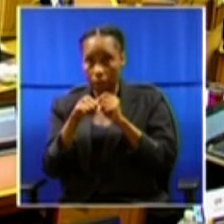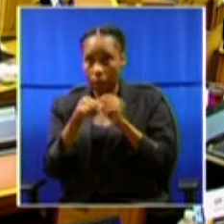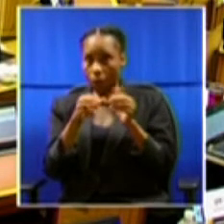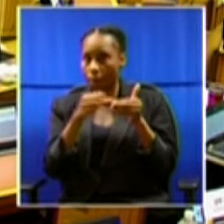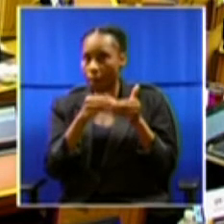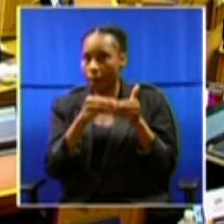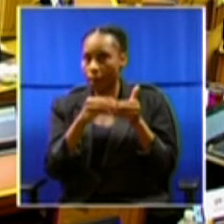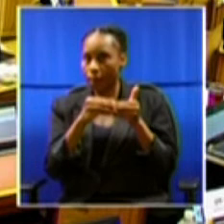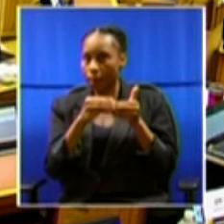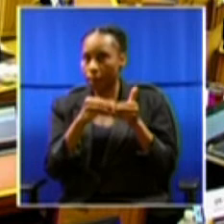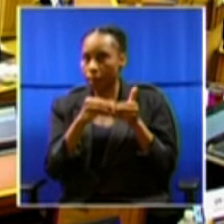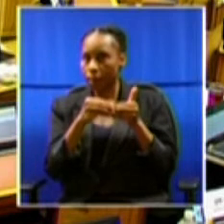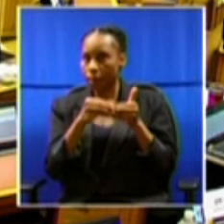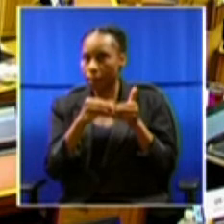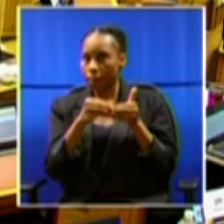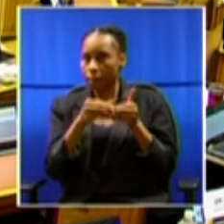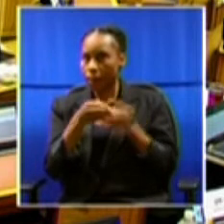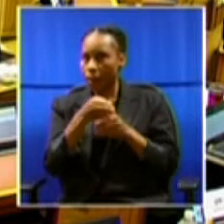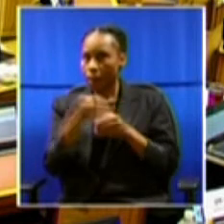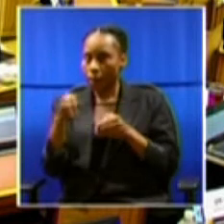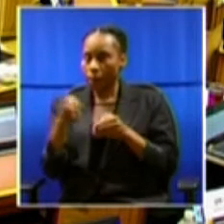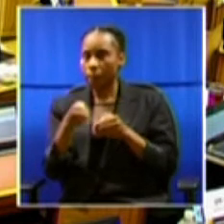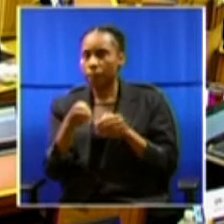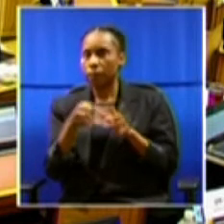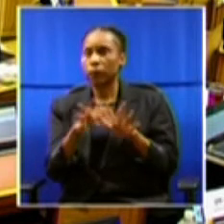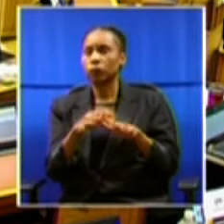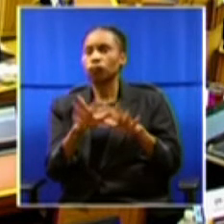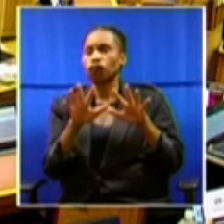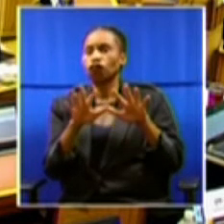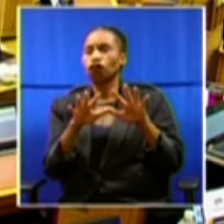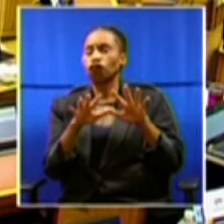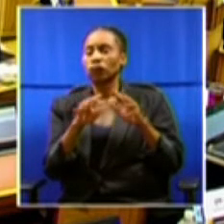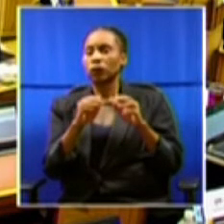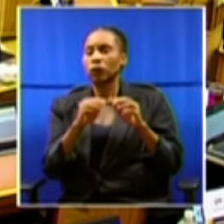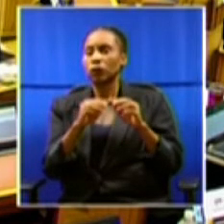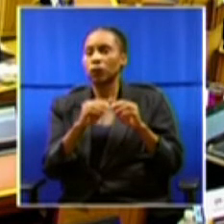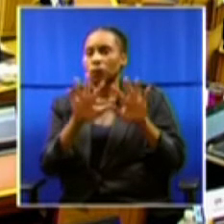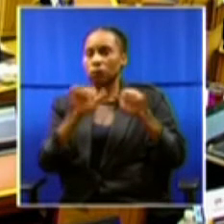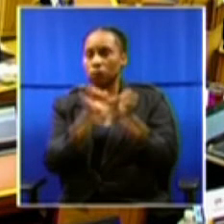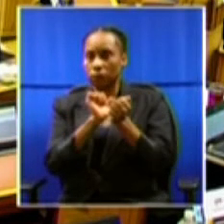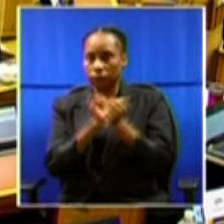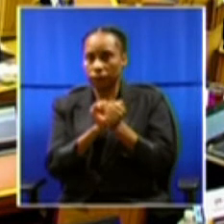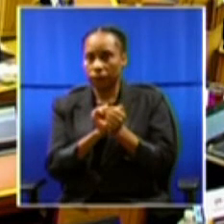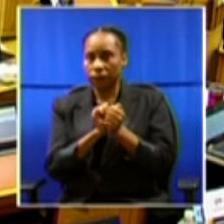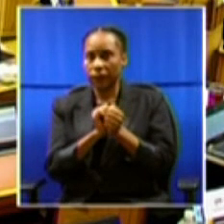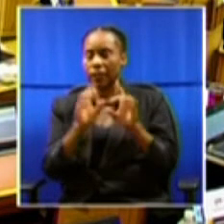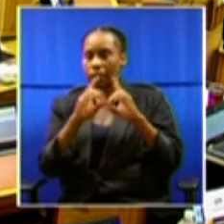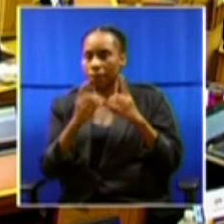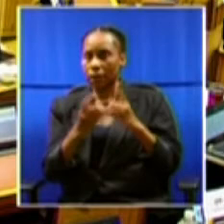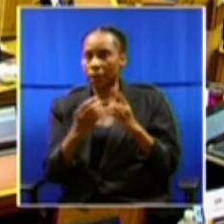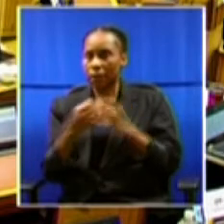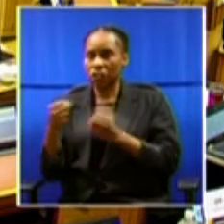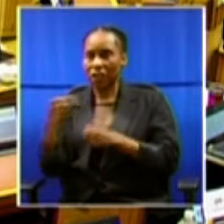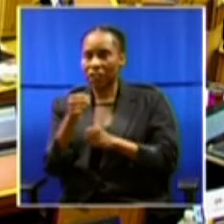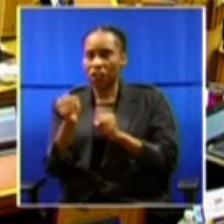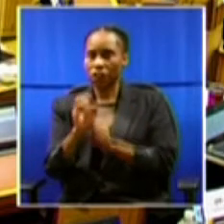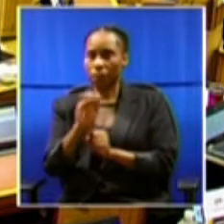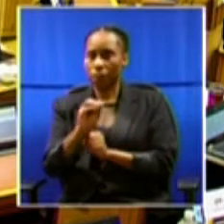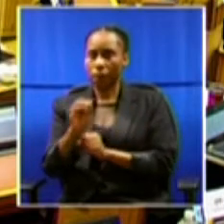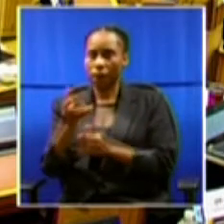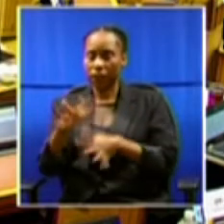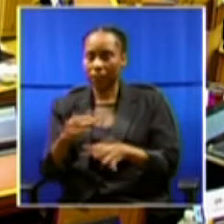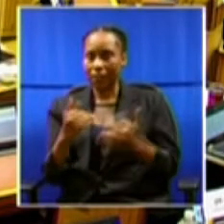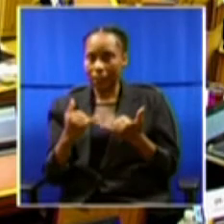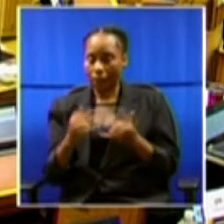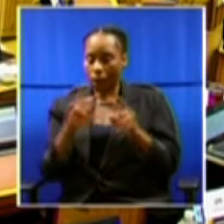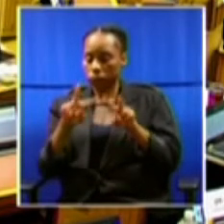are incarcerated in correctional facilities. The department has a gang management strategy in place and is currently reviewing